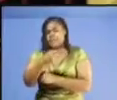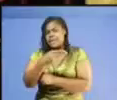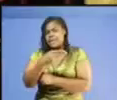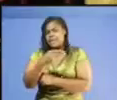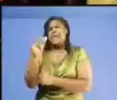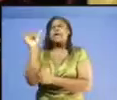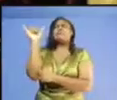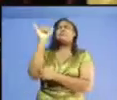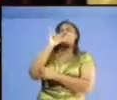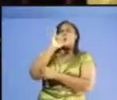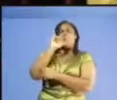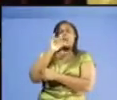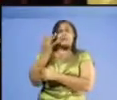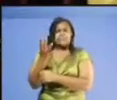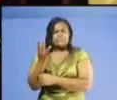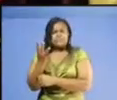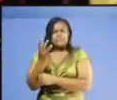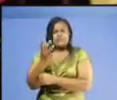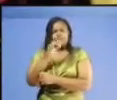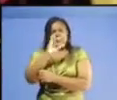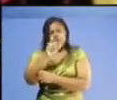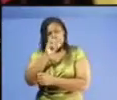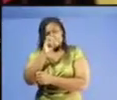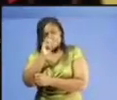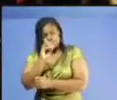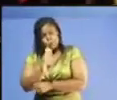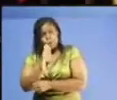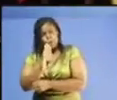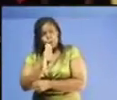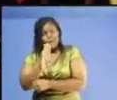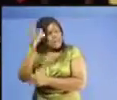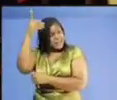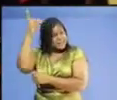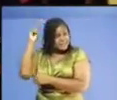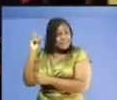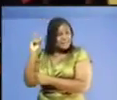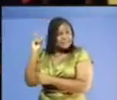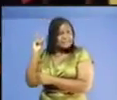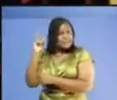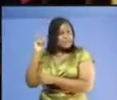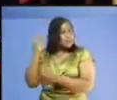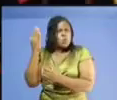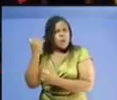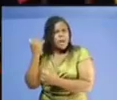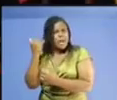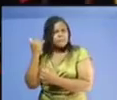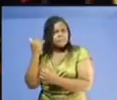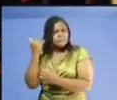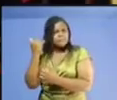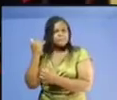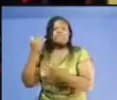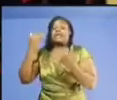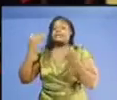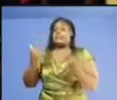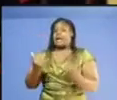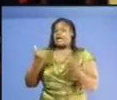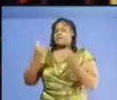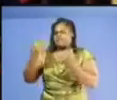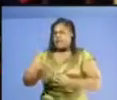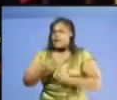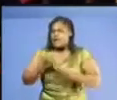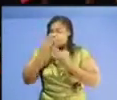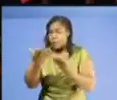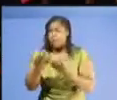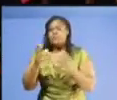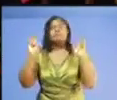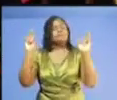Job, and Daniel? Well, I'm glad you ask. So let me tell you the